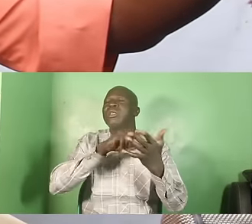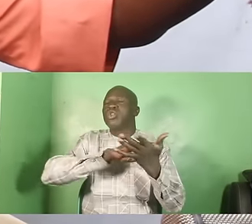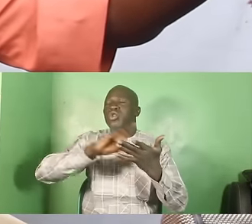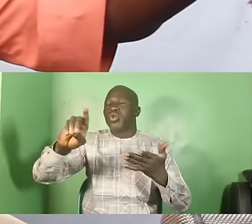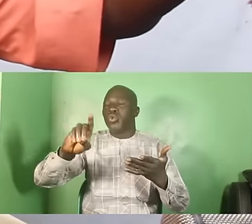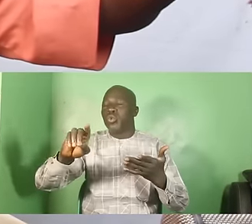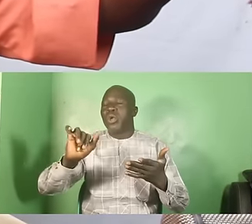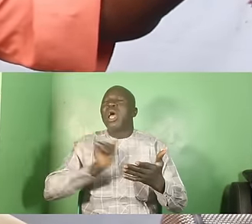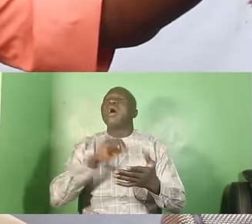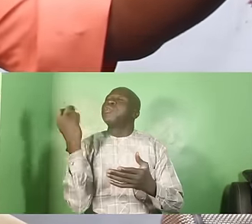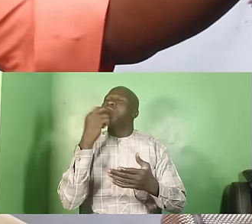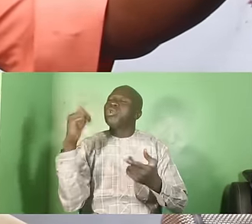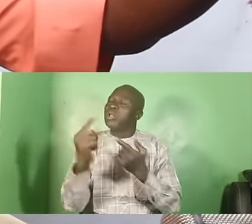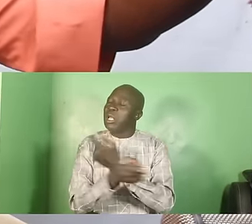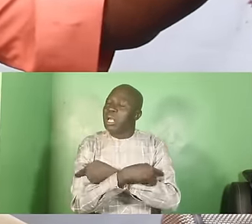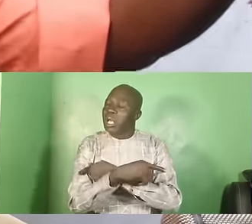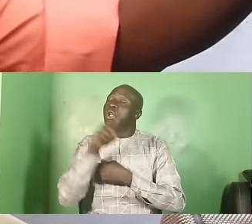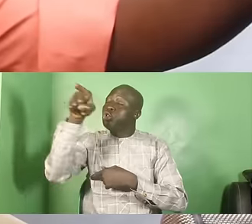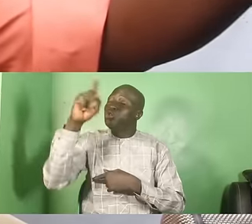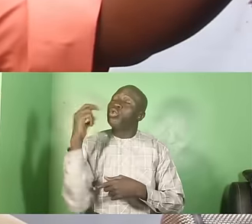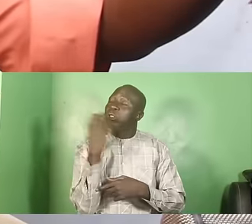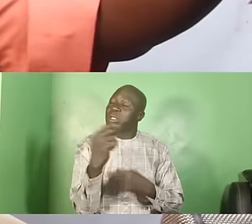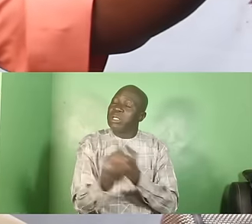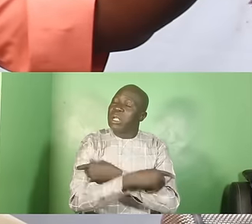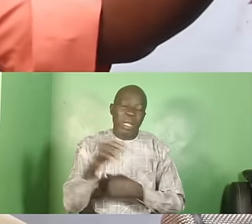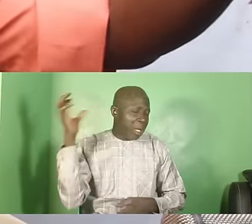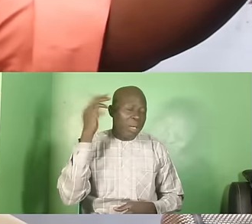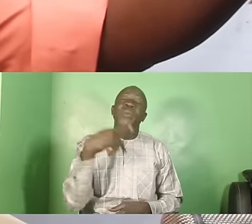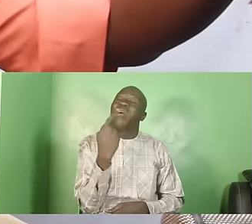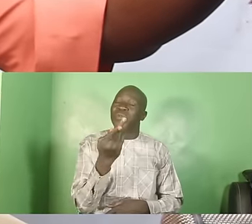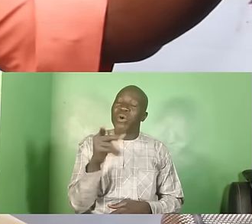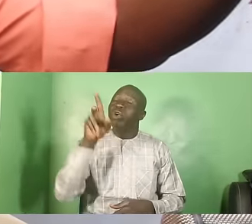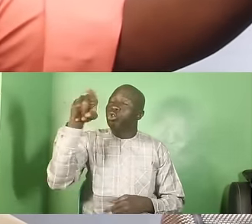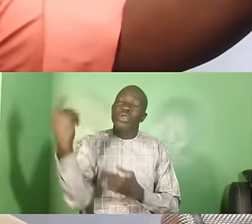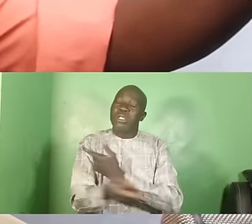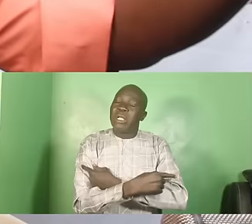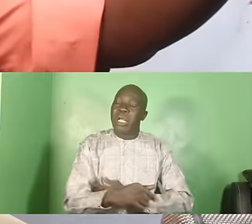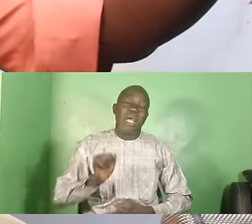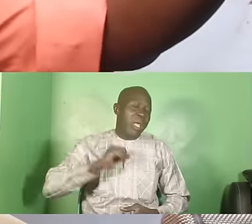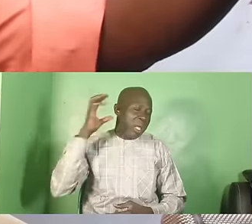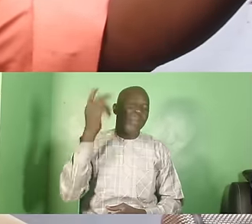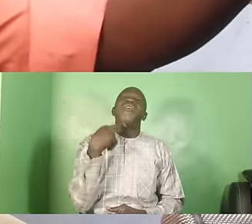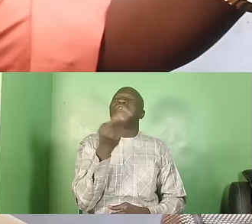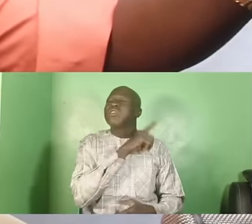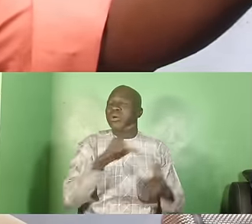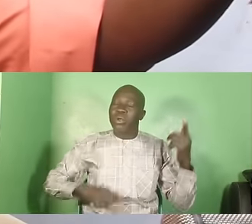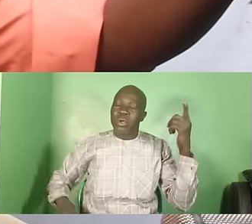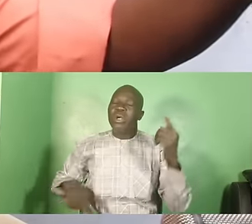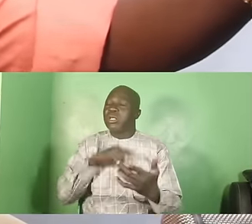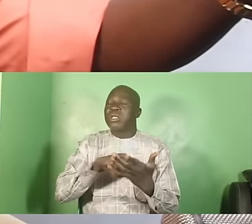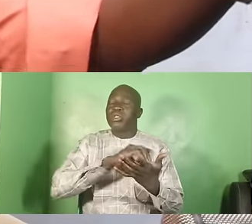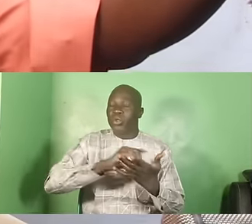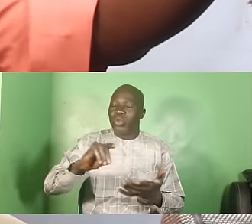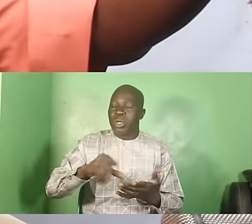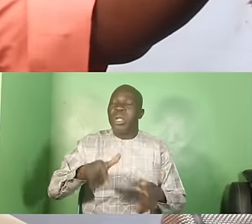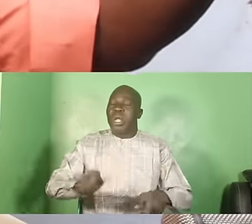Lord, this week, I speak unto the day. What God? Hear my voice. What God? Hear my voice of God. You say,